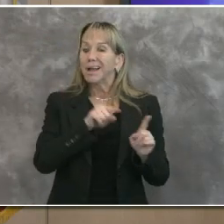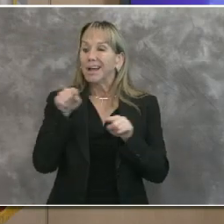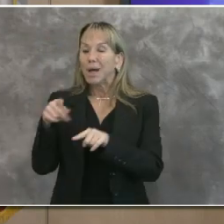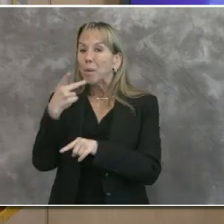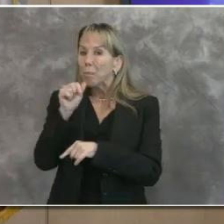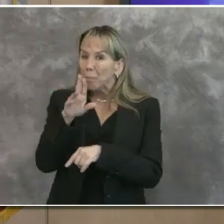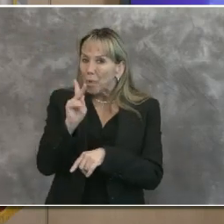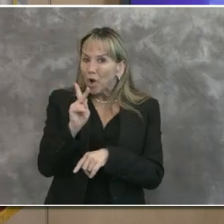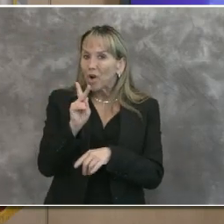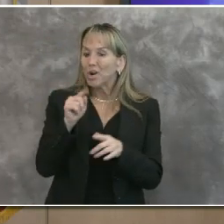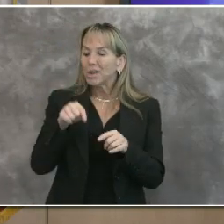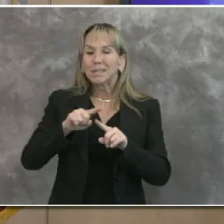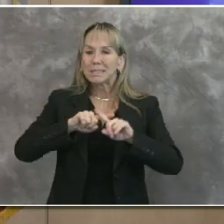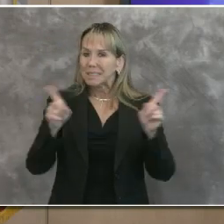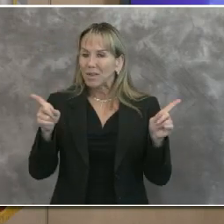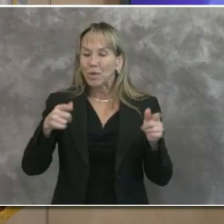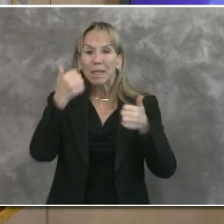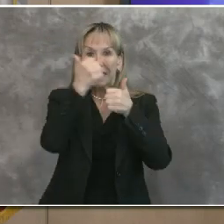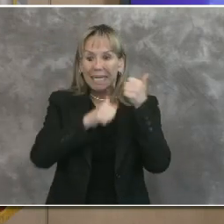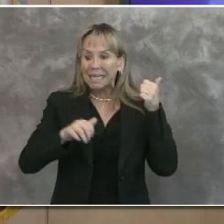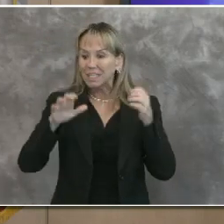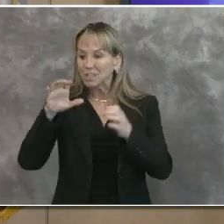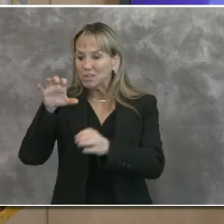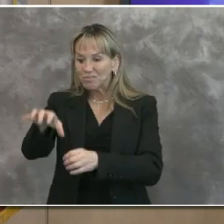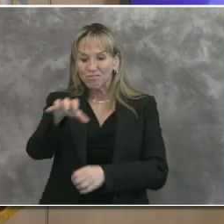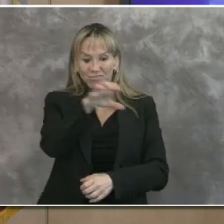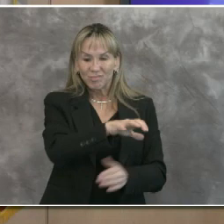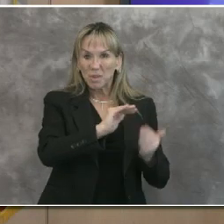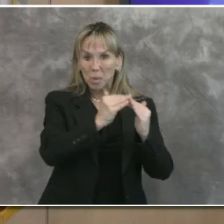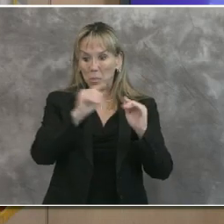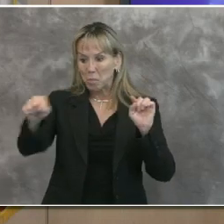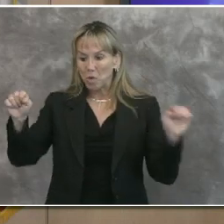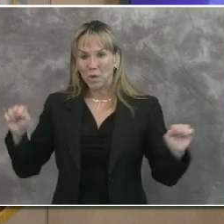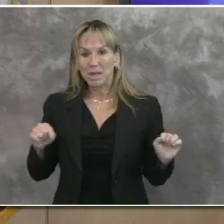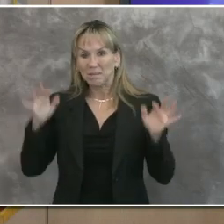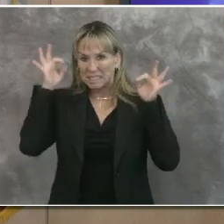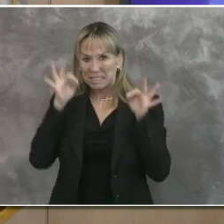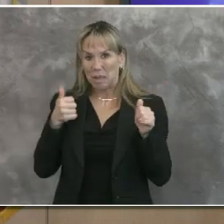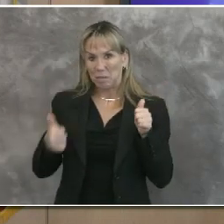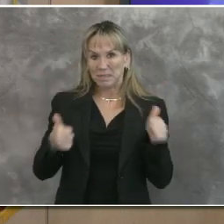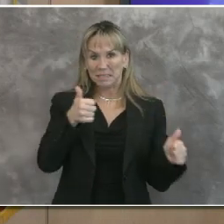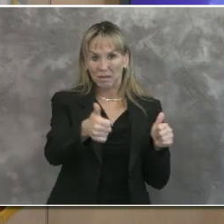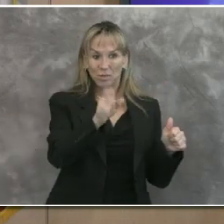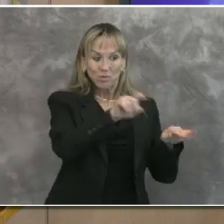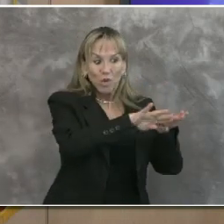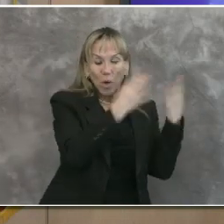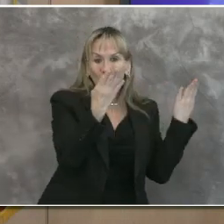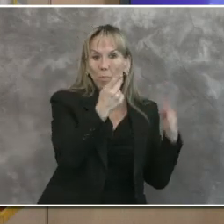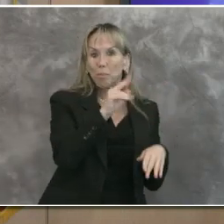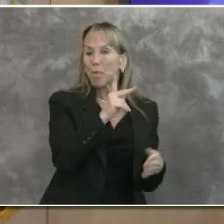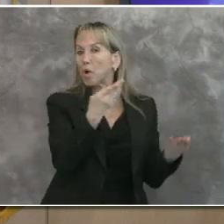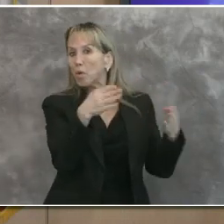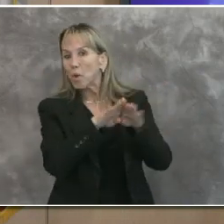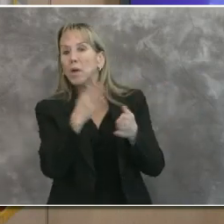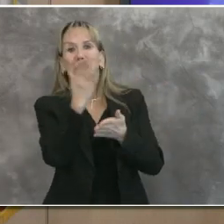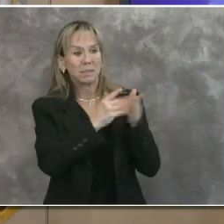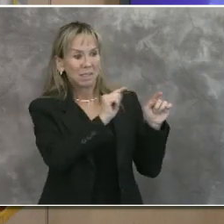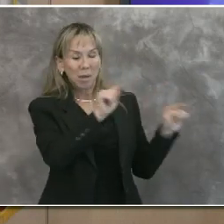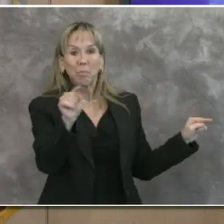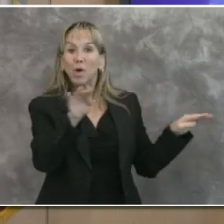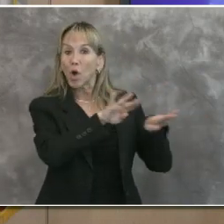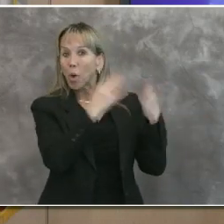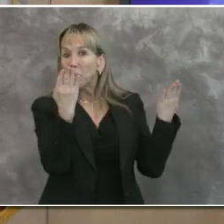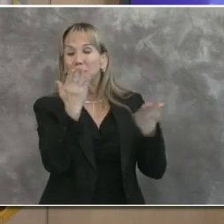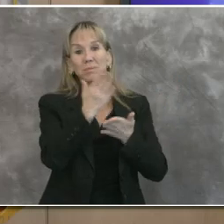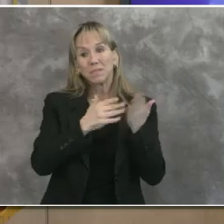every jurisdiction has the ability to decide for themselves should they have their parks open or closed, right? Some have them open, some have them closed,